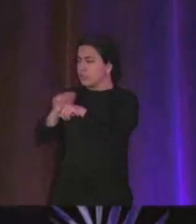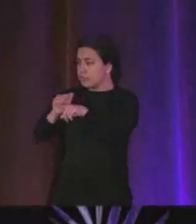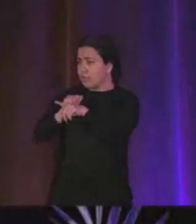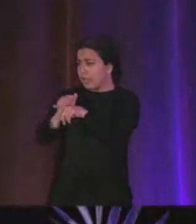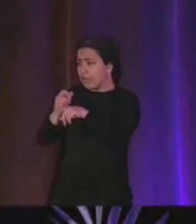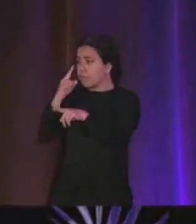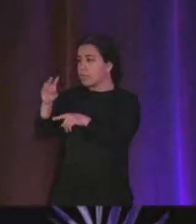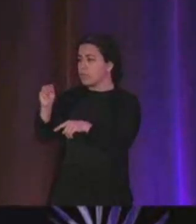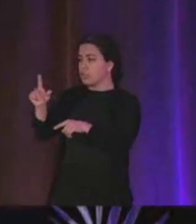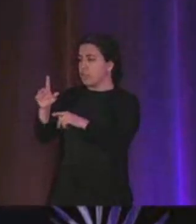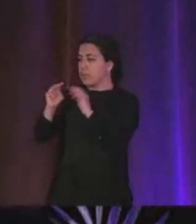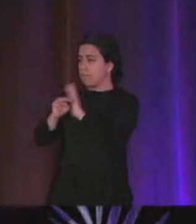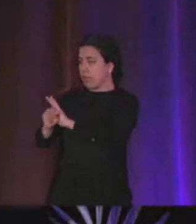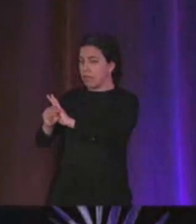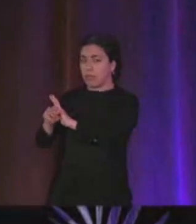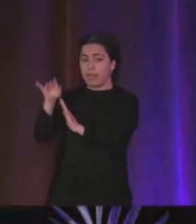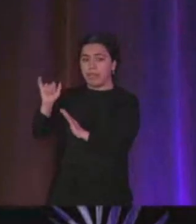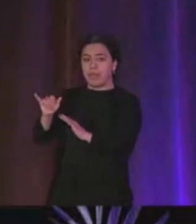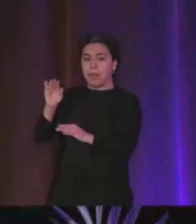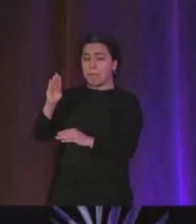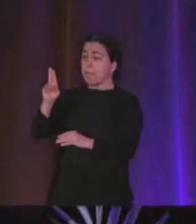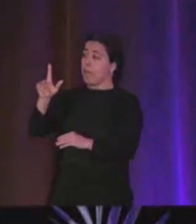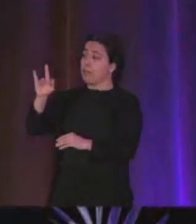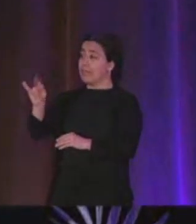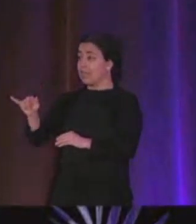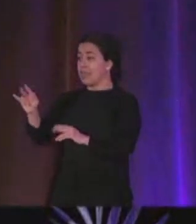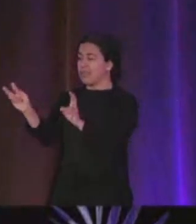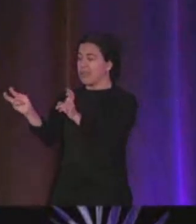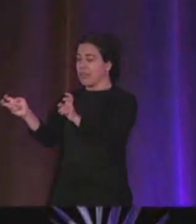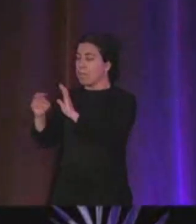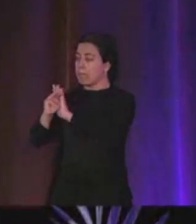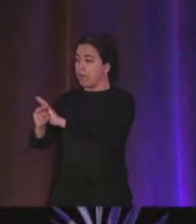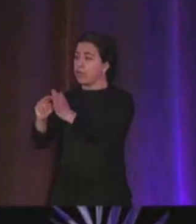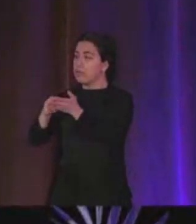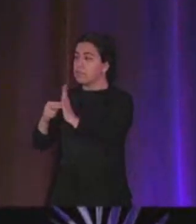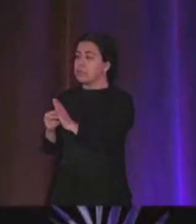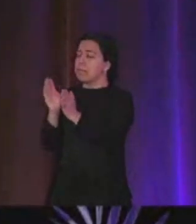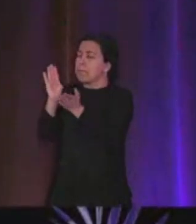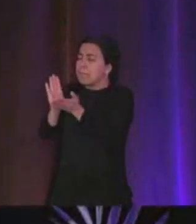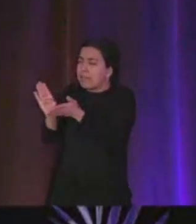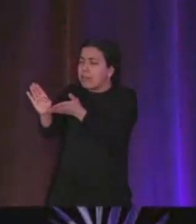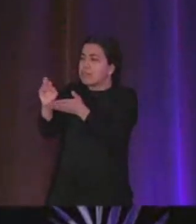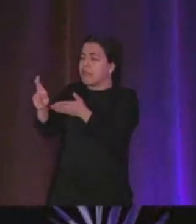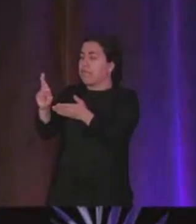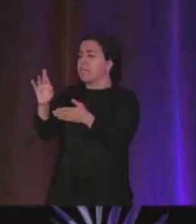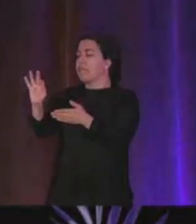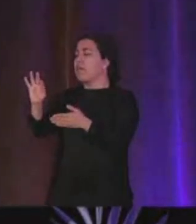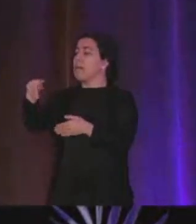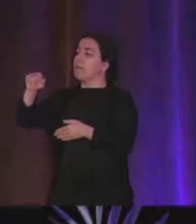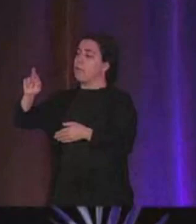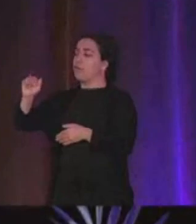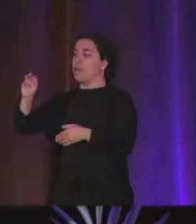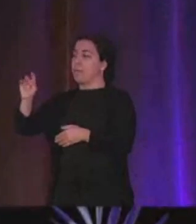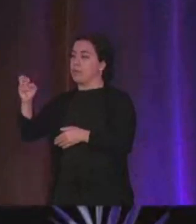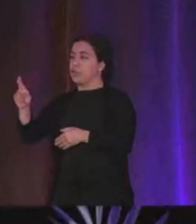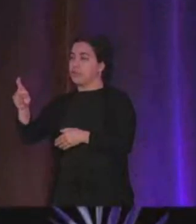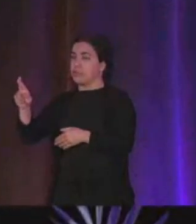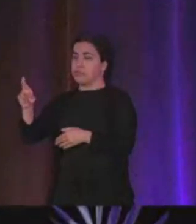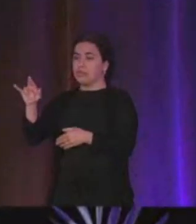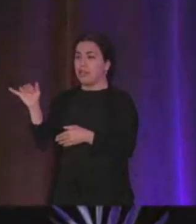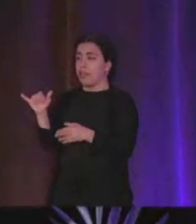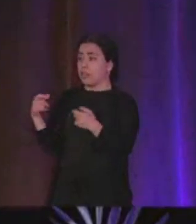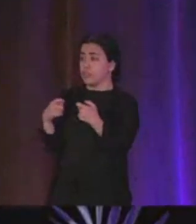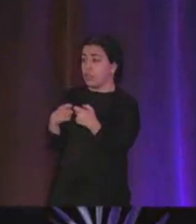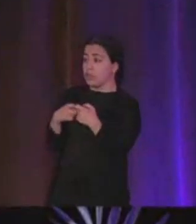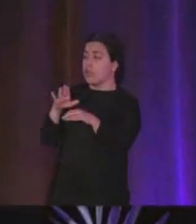What I meant by bulky models are the models which are trained on billions of parameters. Like ChatGPT is trained on billions of parameters. So